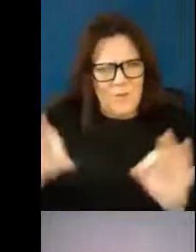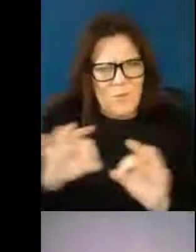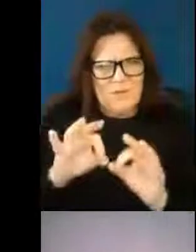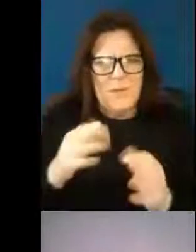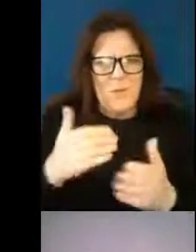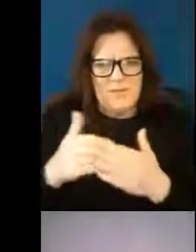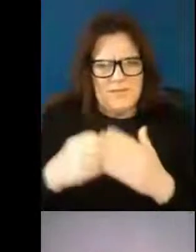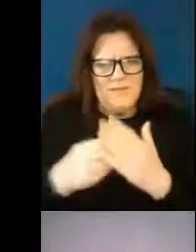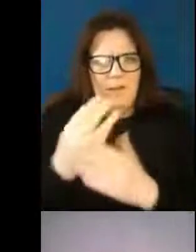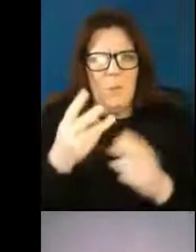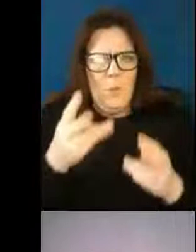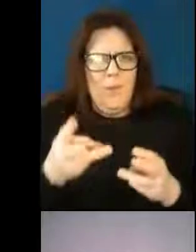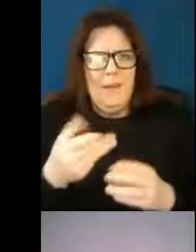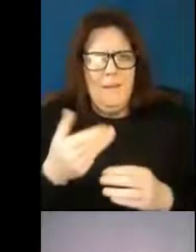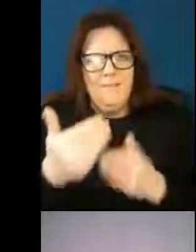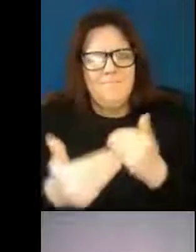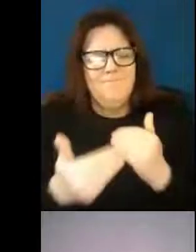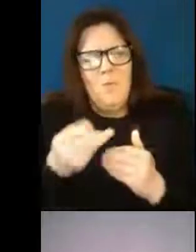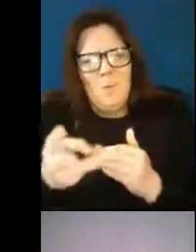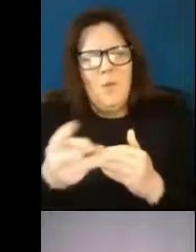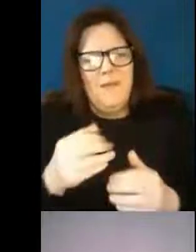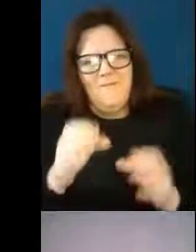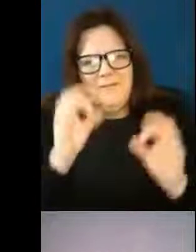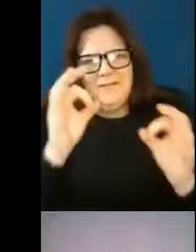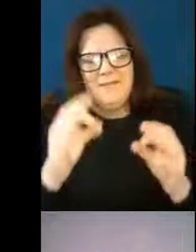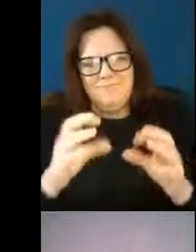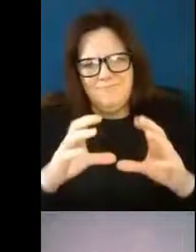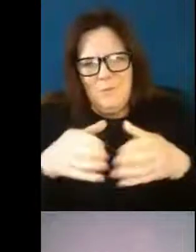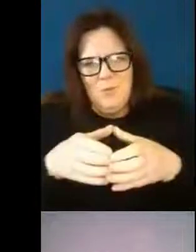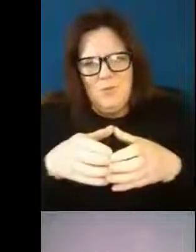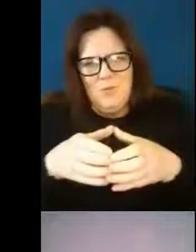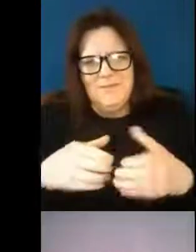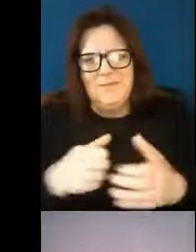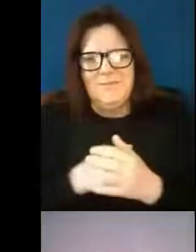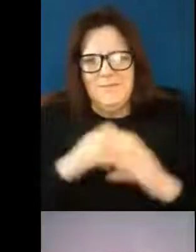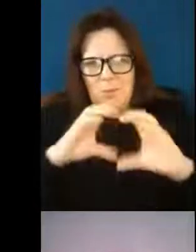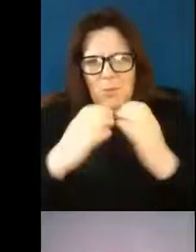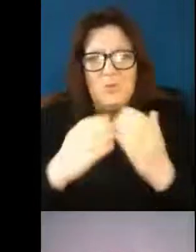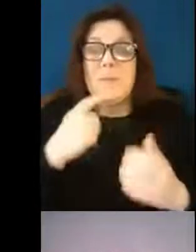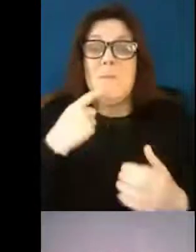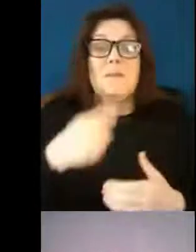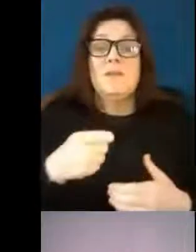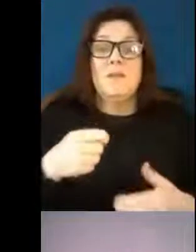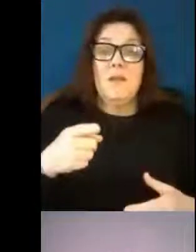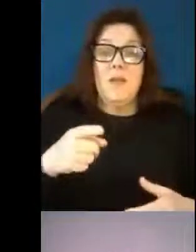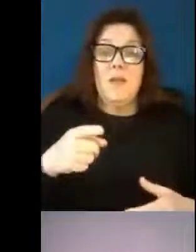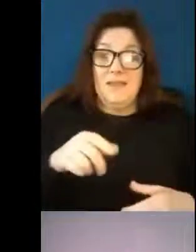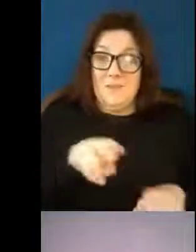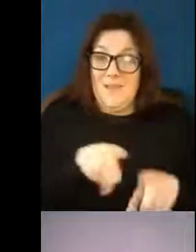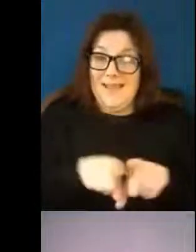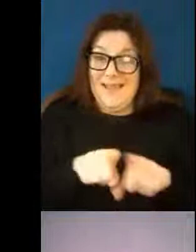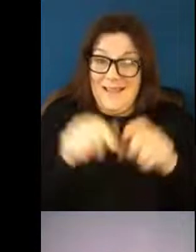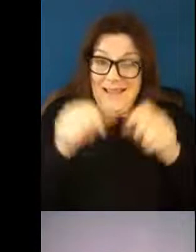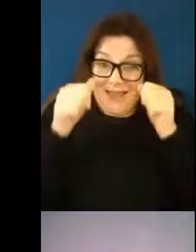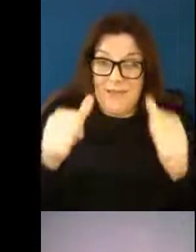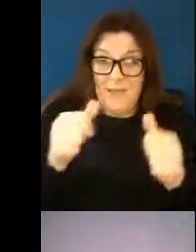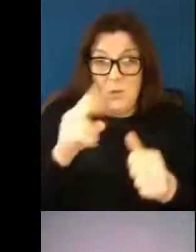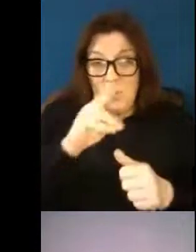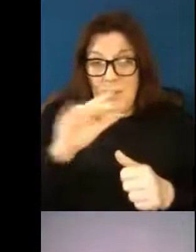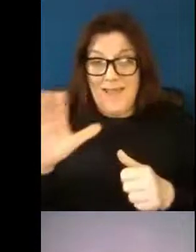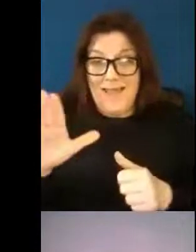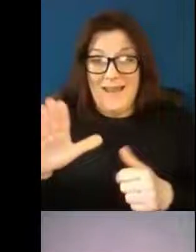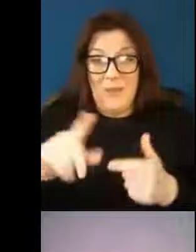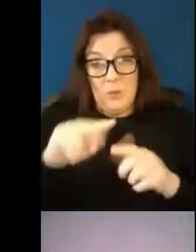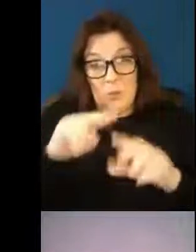what really will be a fabulous community, I'm sure. But also to draw your attention to the University of Limerick's